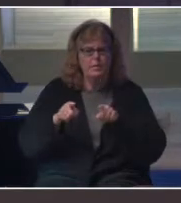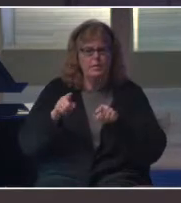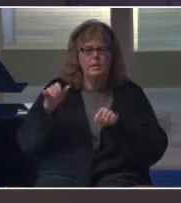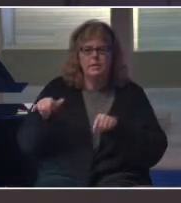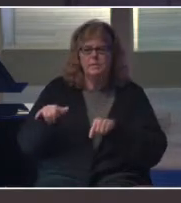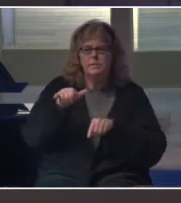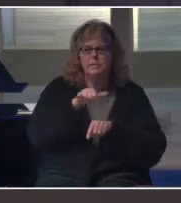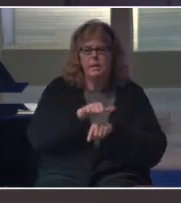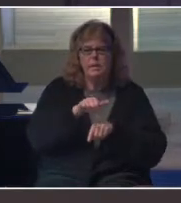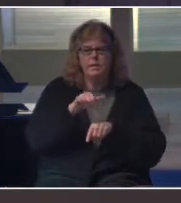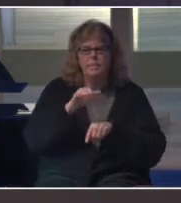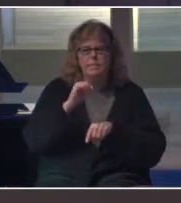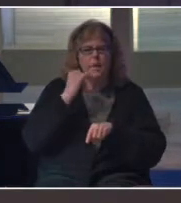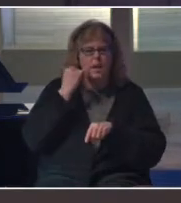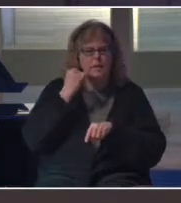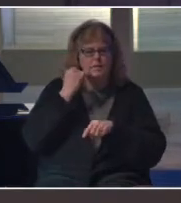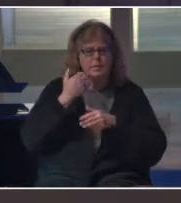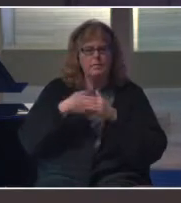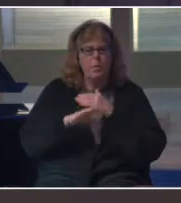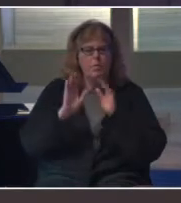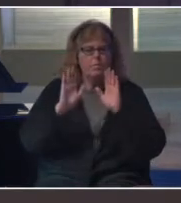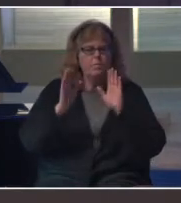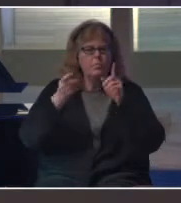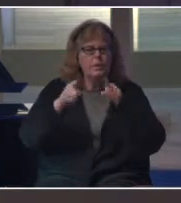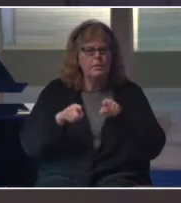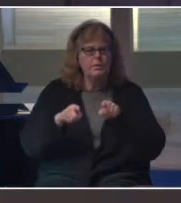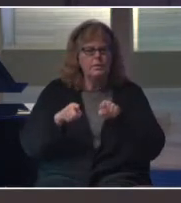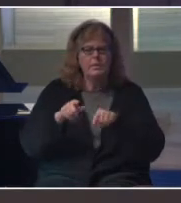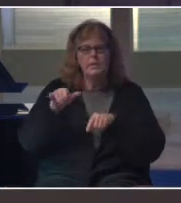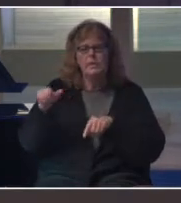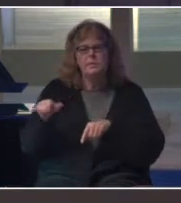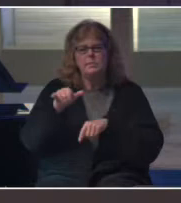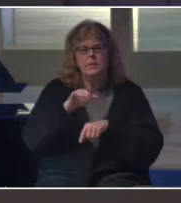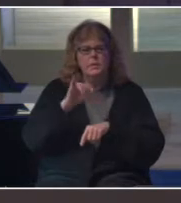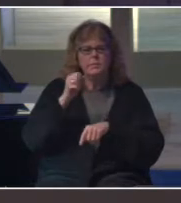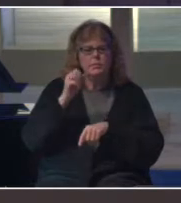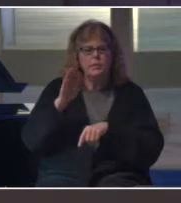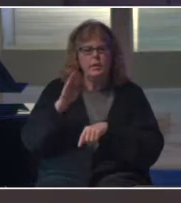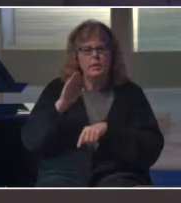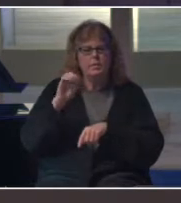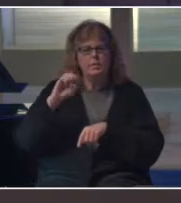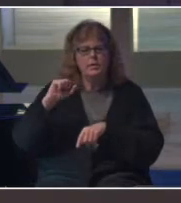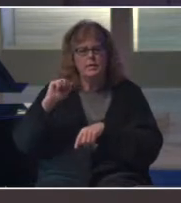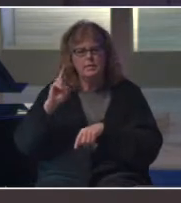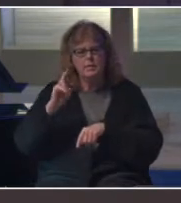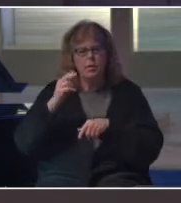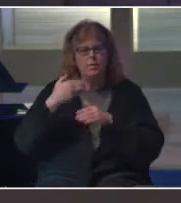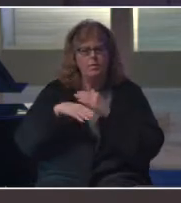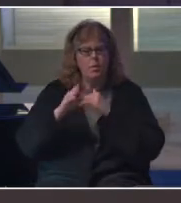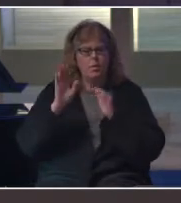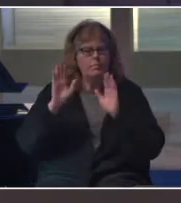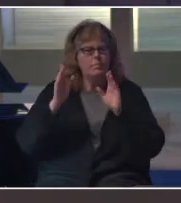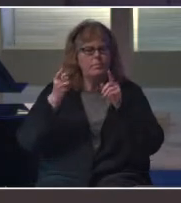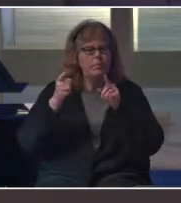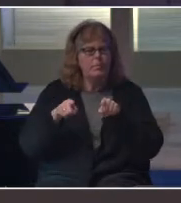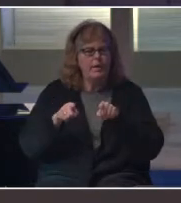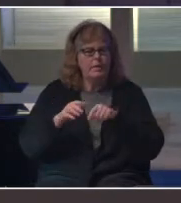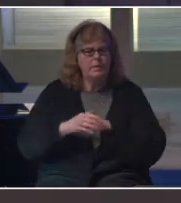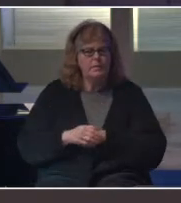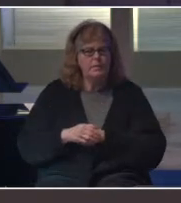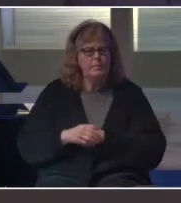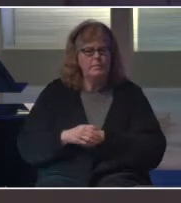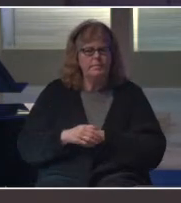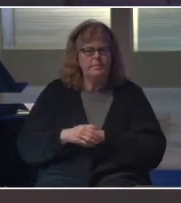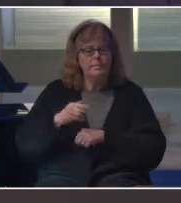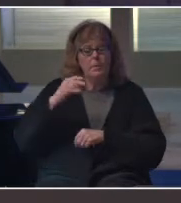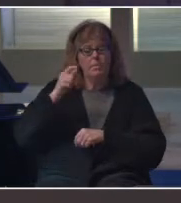as Isaac was born miraculously, and just as Jacob and Esau were born miraculously. As